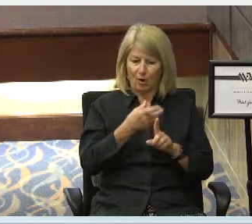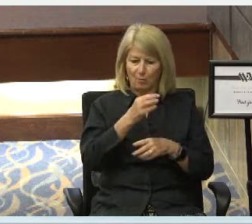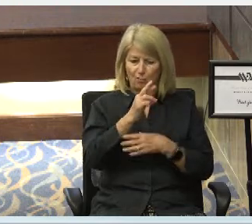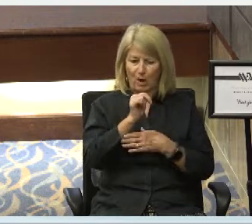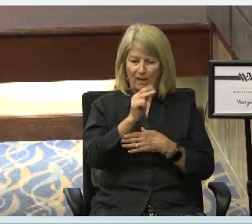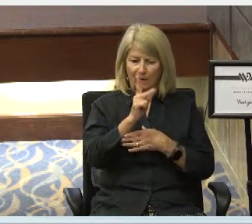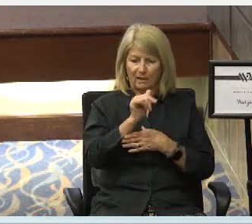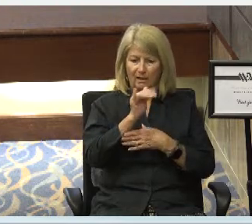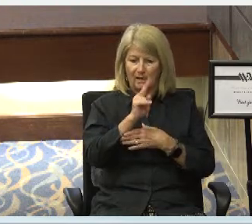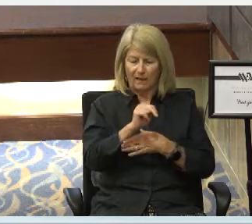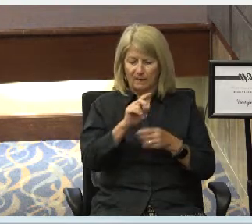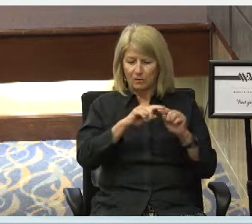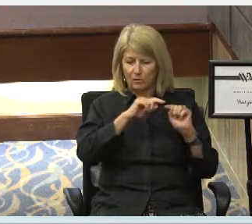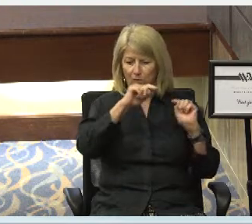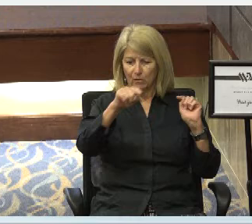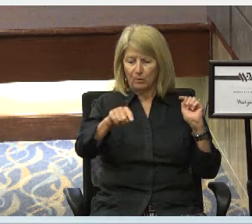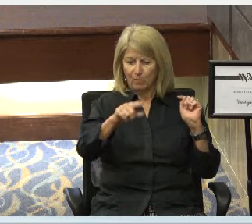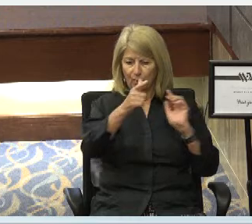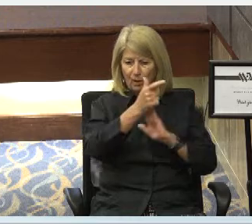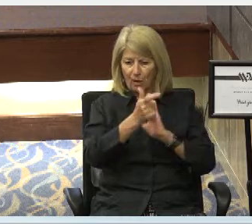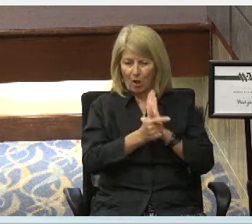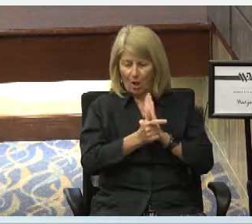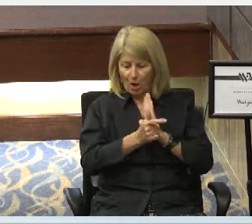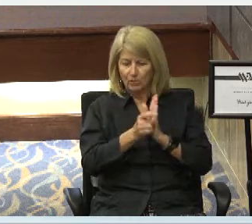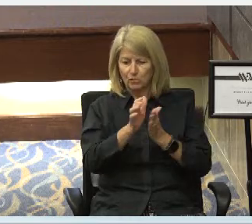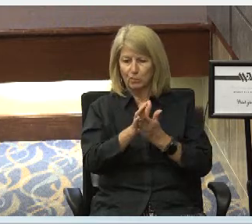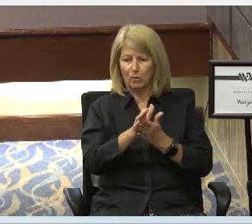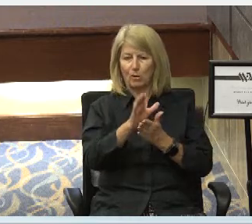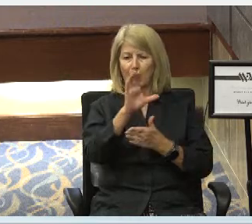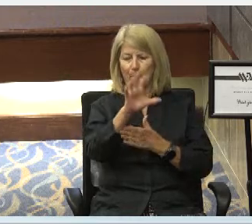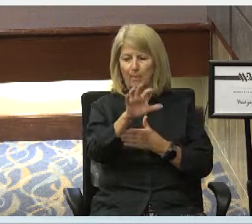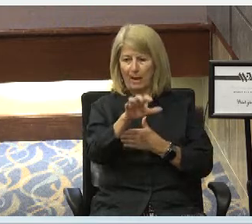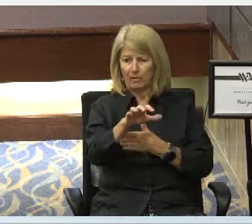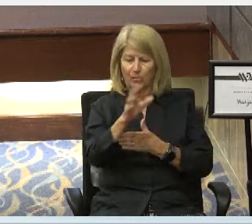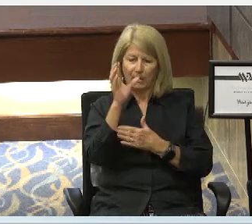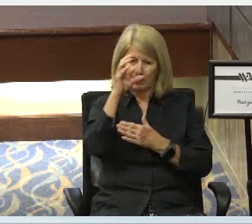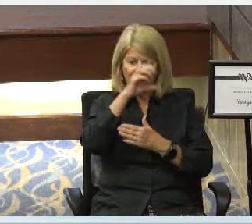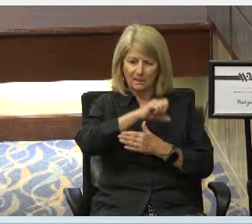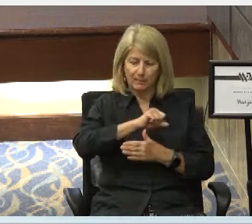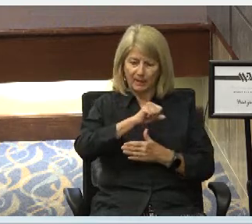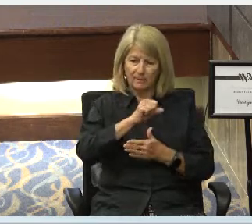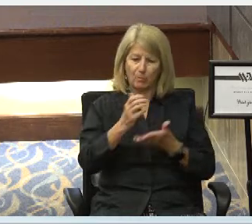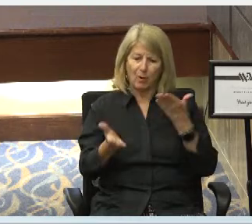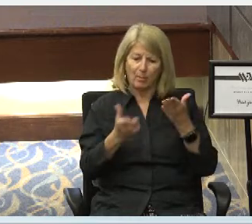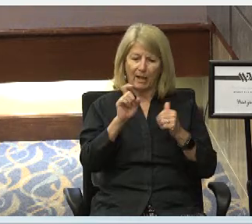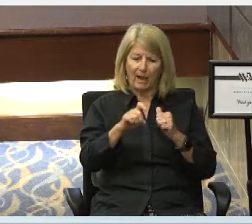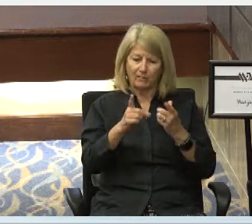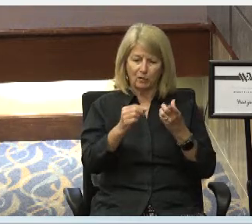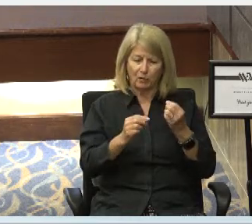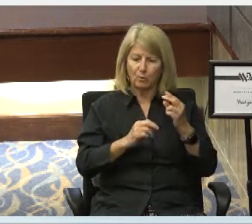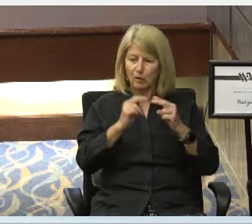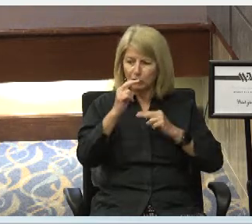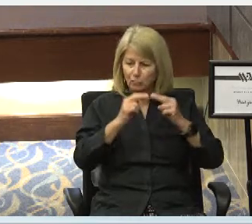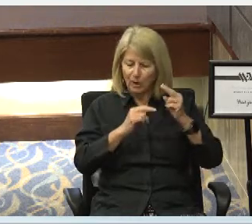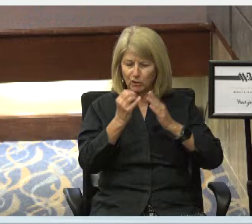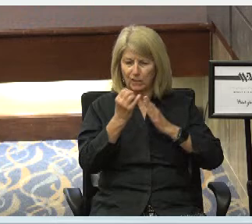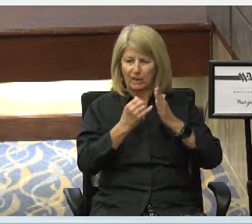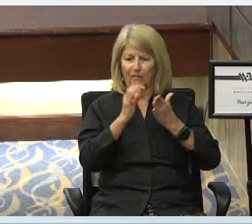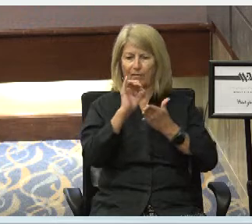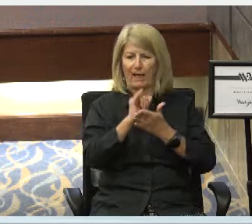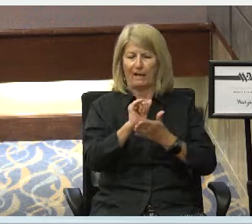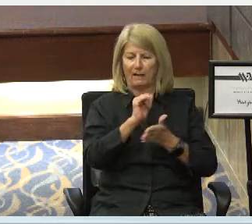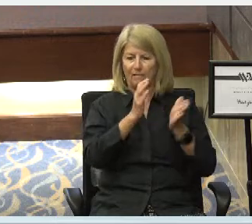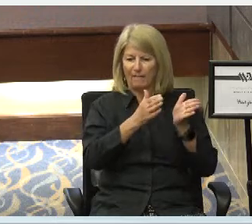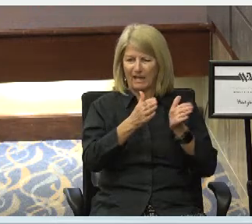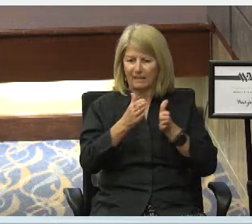at Baylor, and we anticipate that we'll probably have to take construction in phases, perhaps Clay to Baylor, and